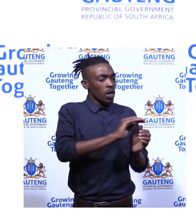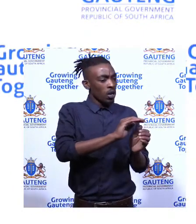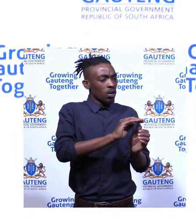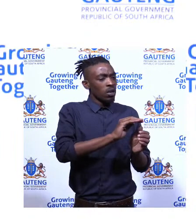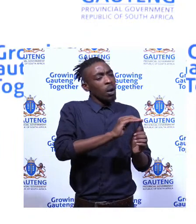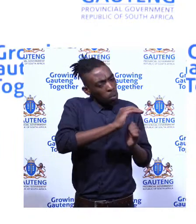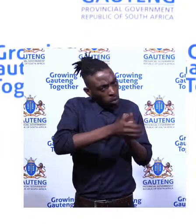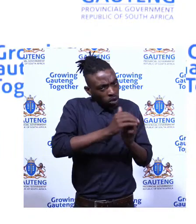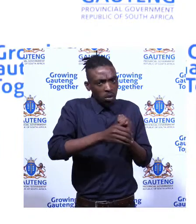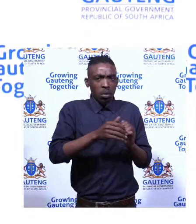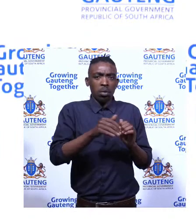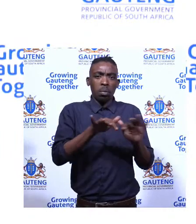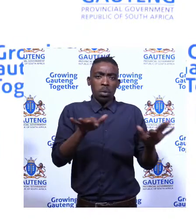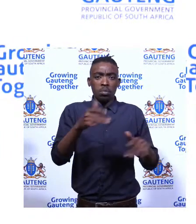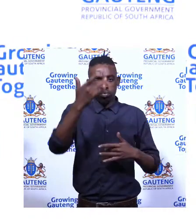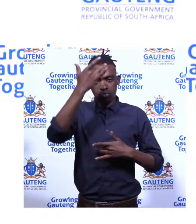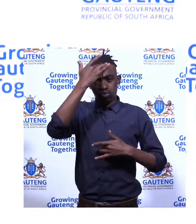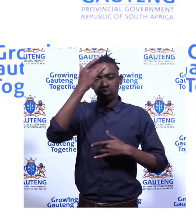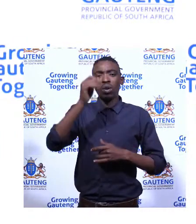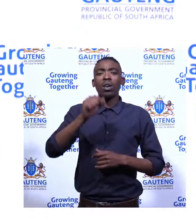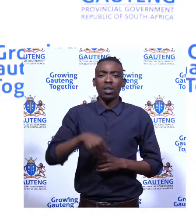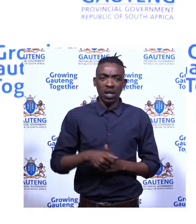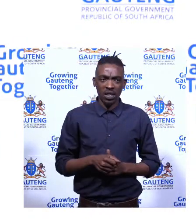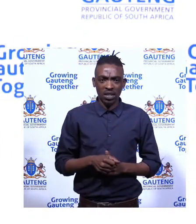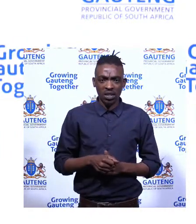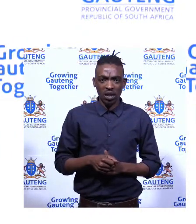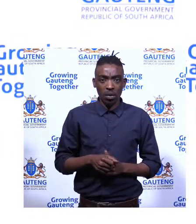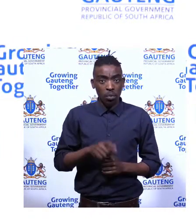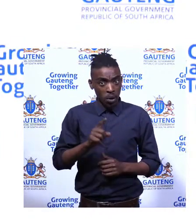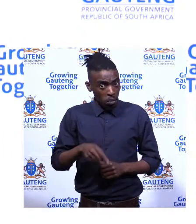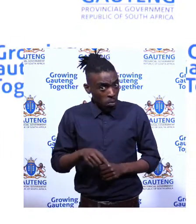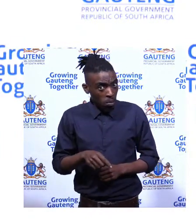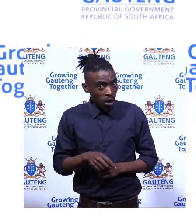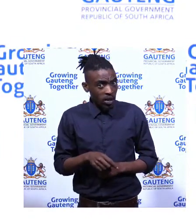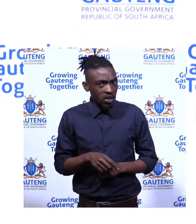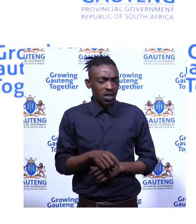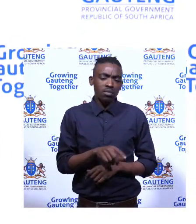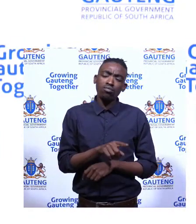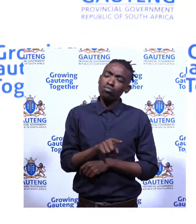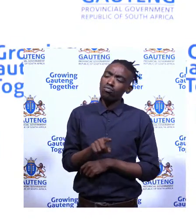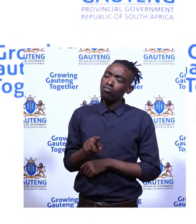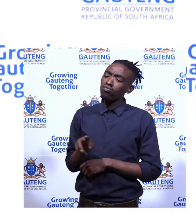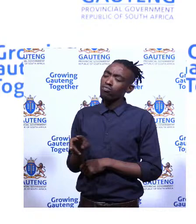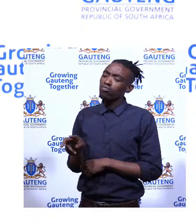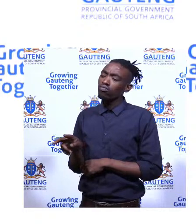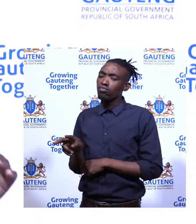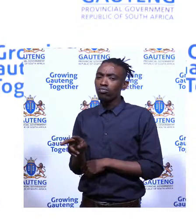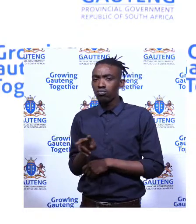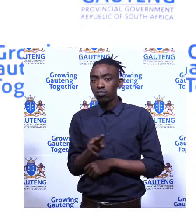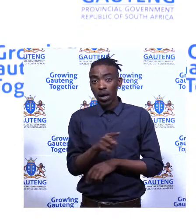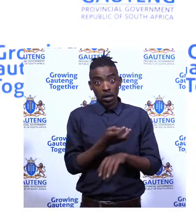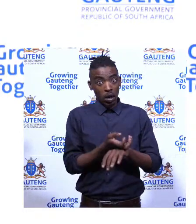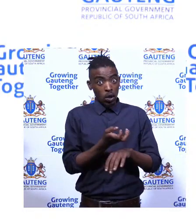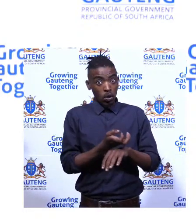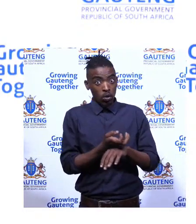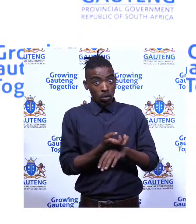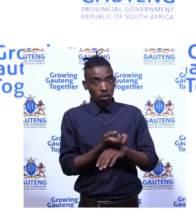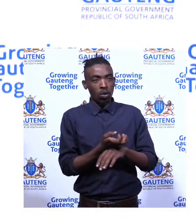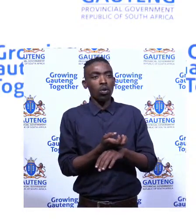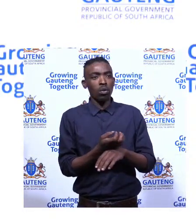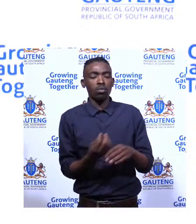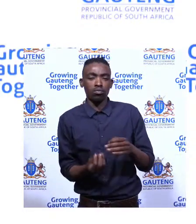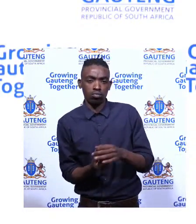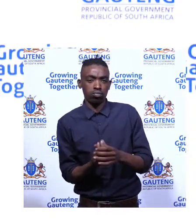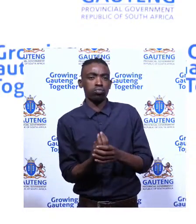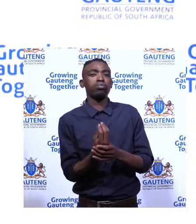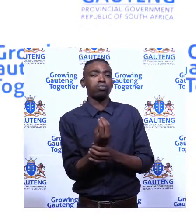must contain the pandemic, we must also look at ensuring that the economy gets going. There